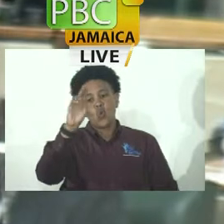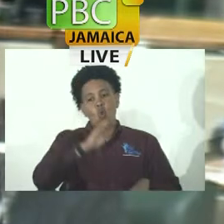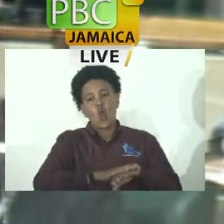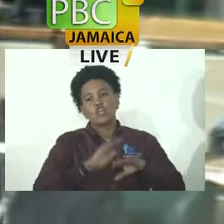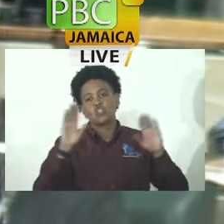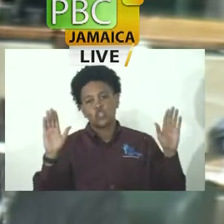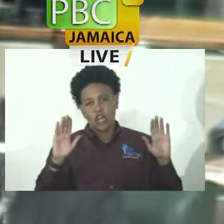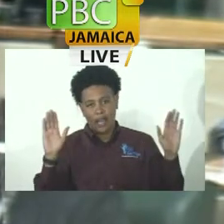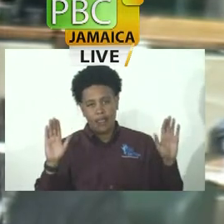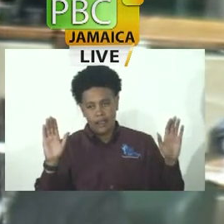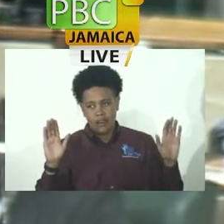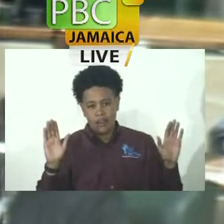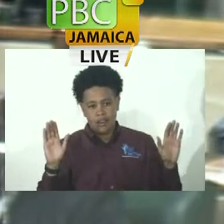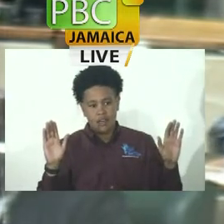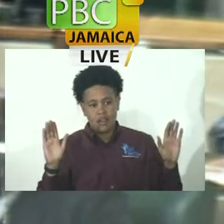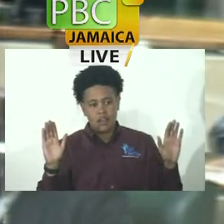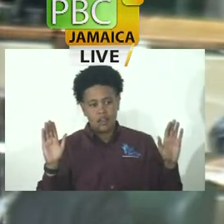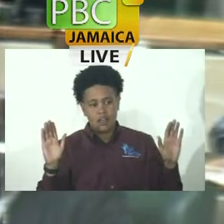sunday